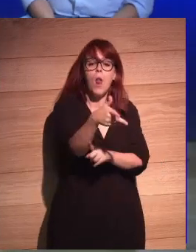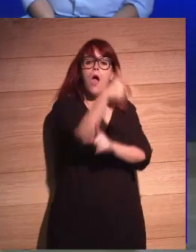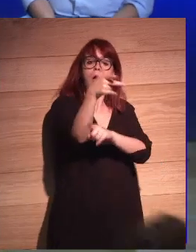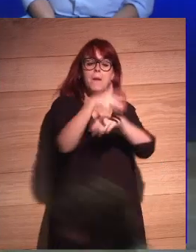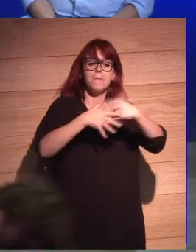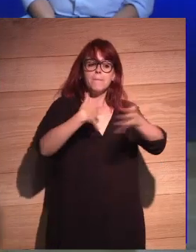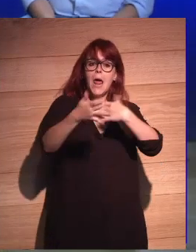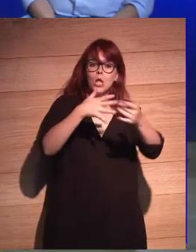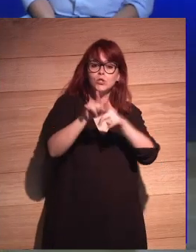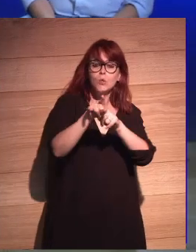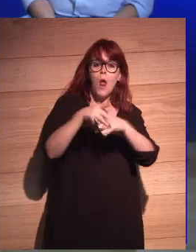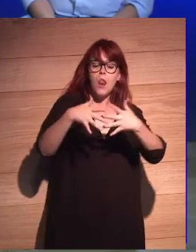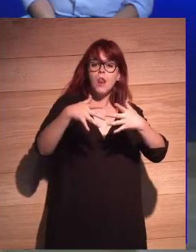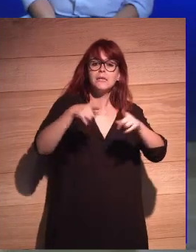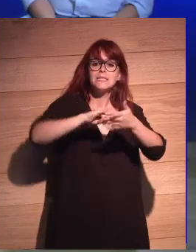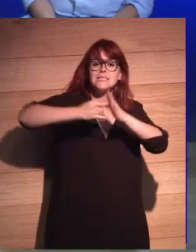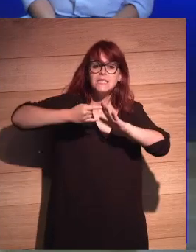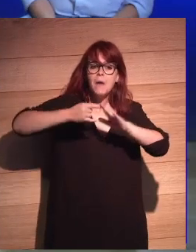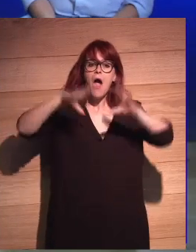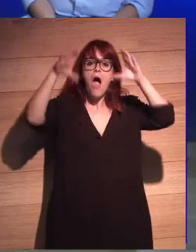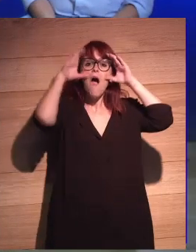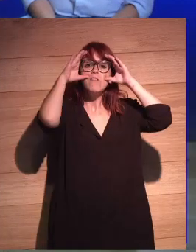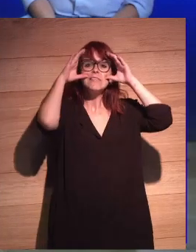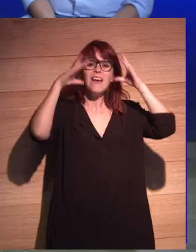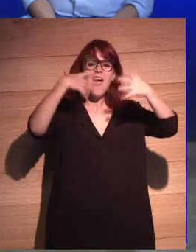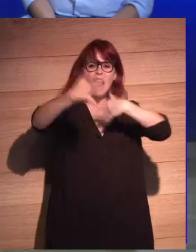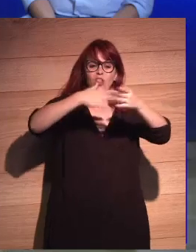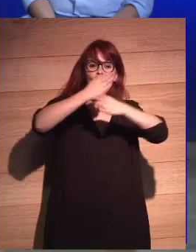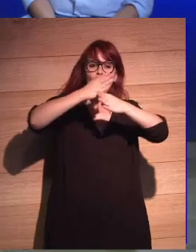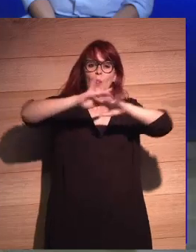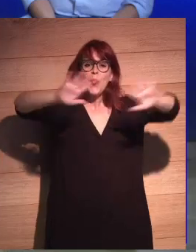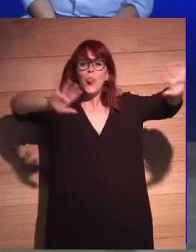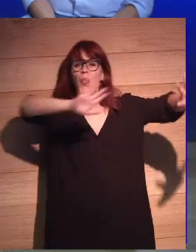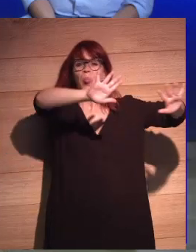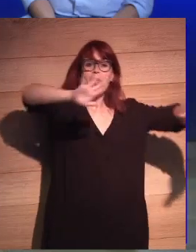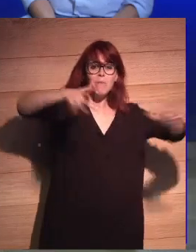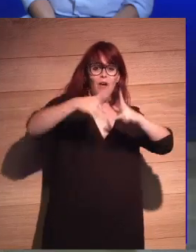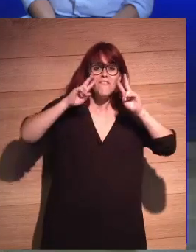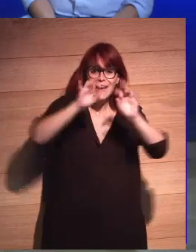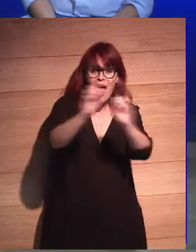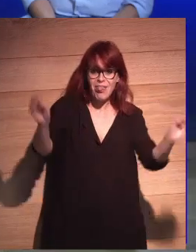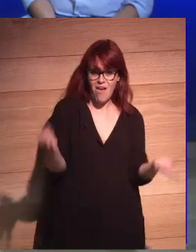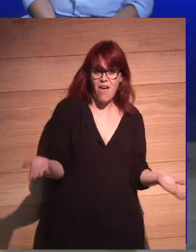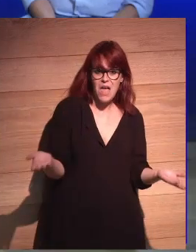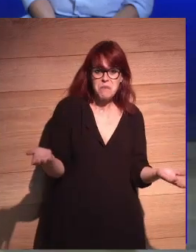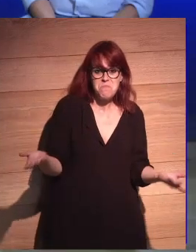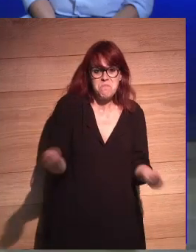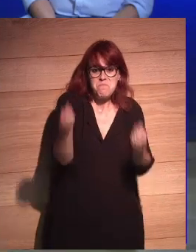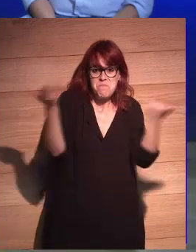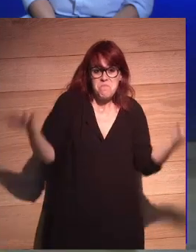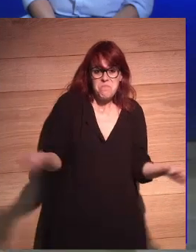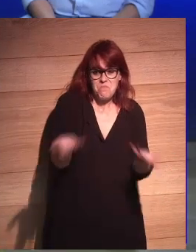is. We are recording somebody with the hands when there's no haptic system. So they are